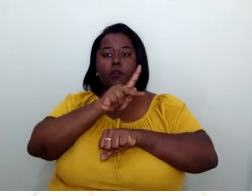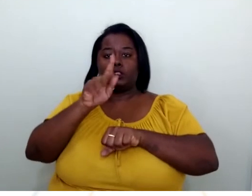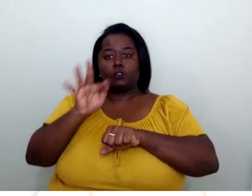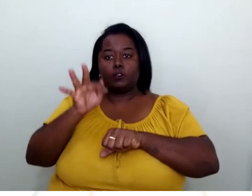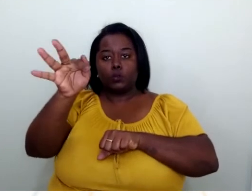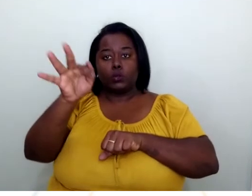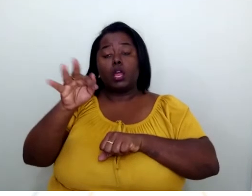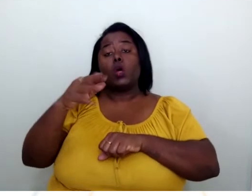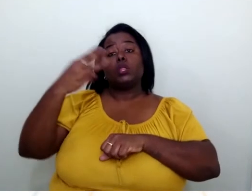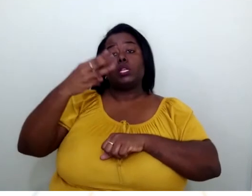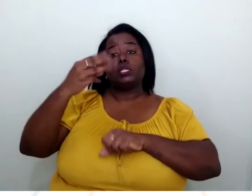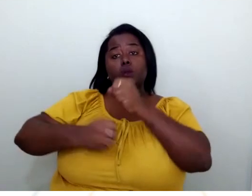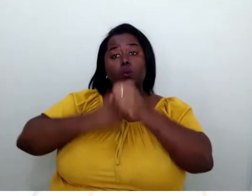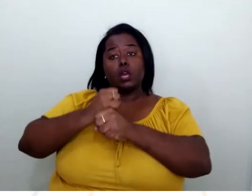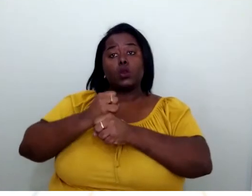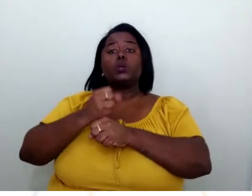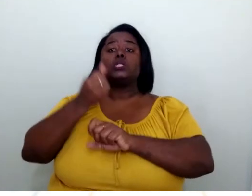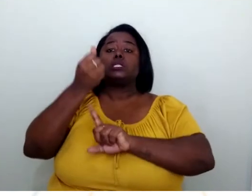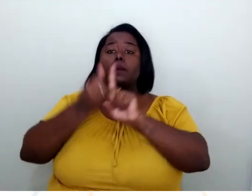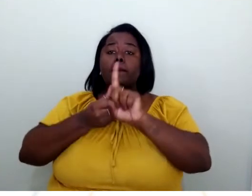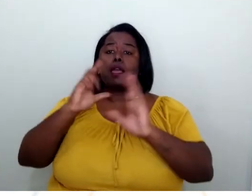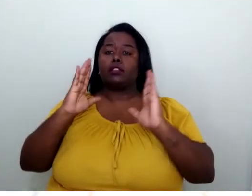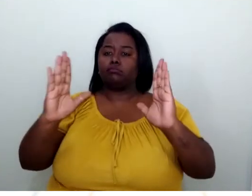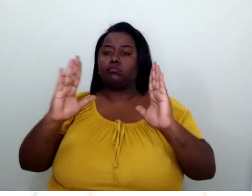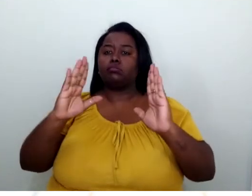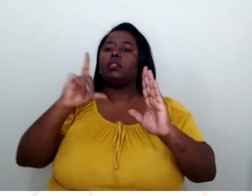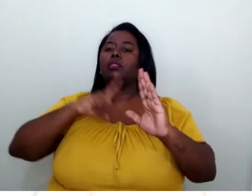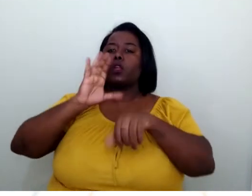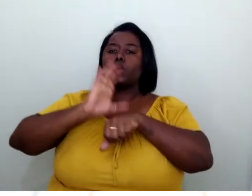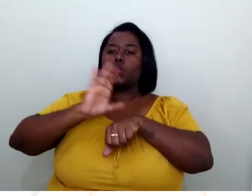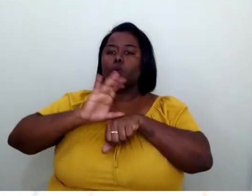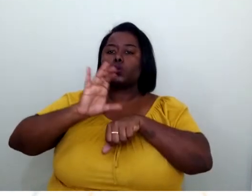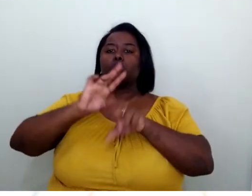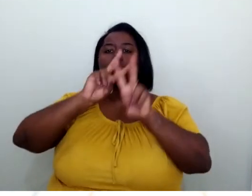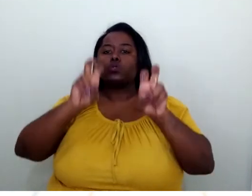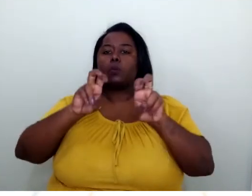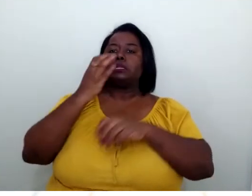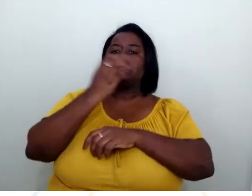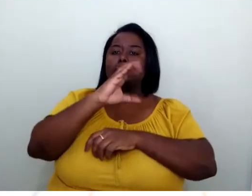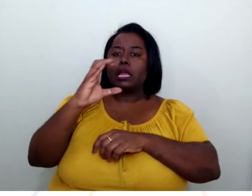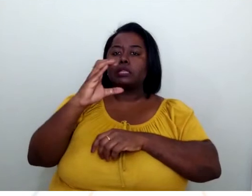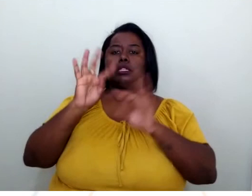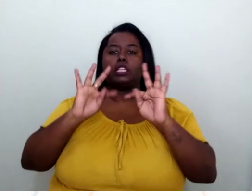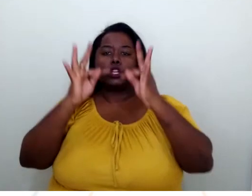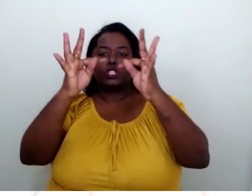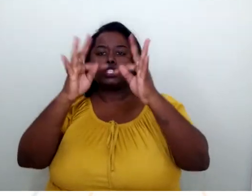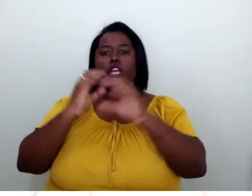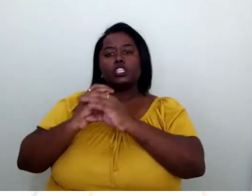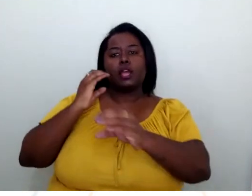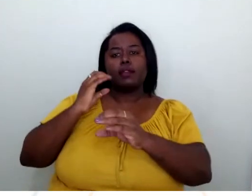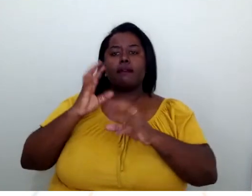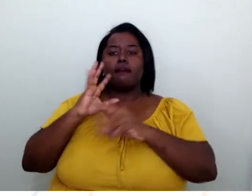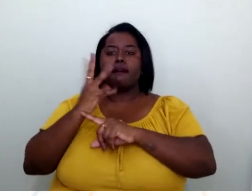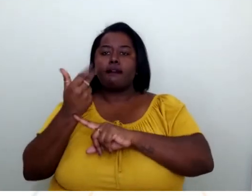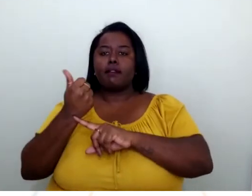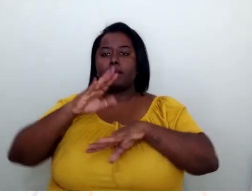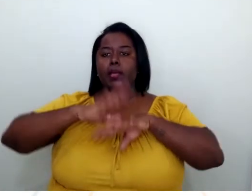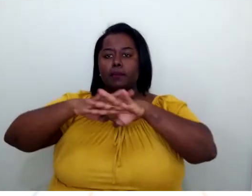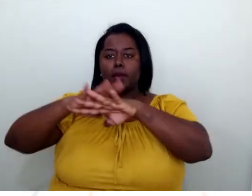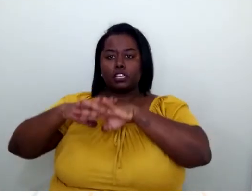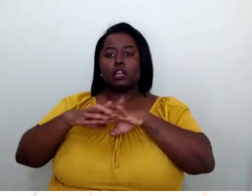in our interactions, our discussions, our conversations with others. And again, how we help each other monitor our learning